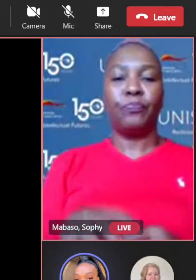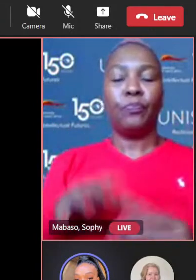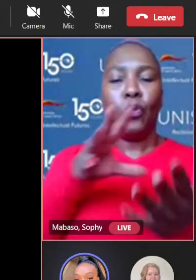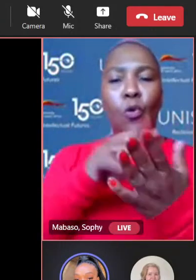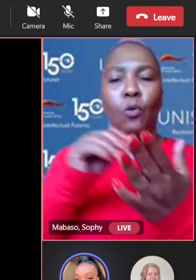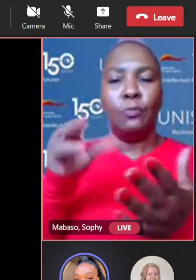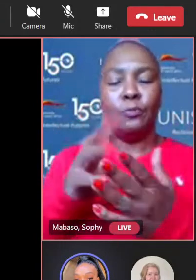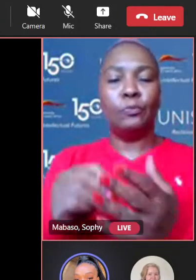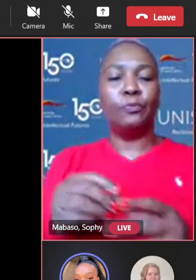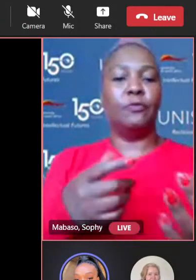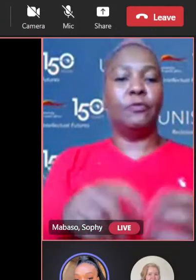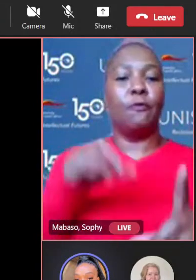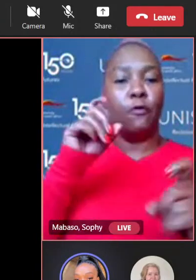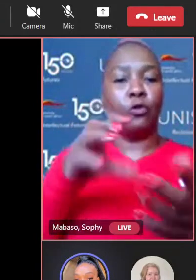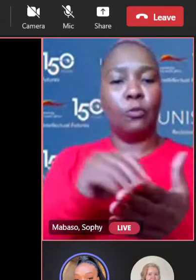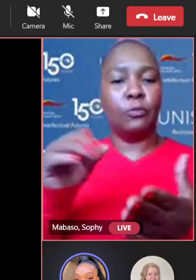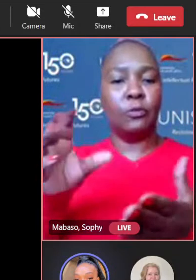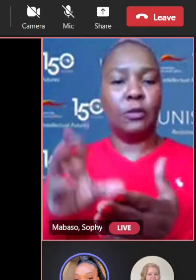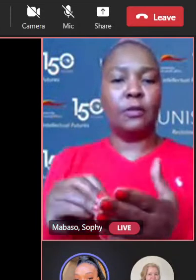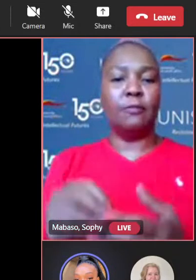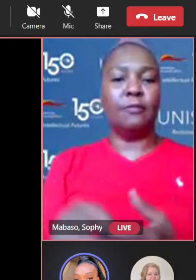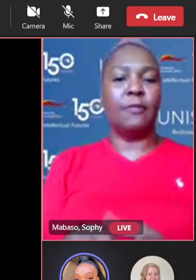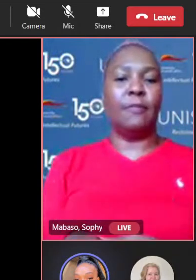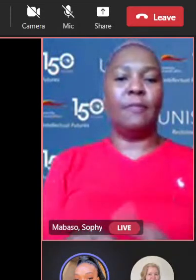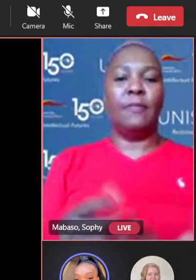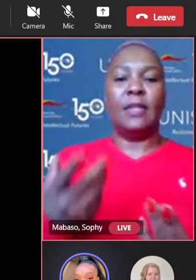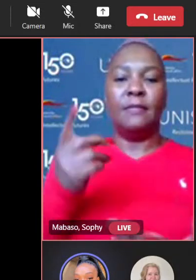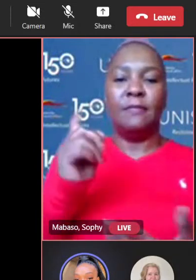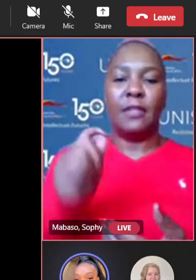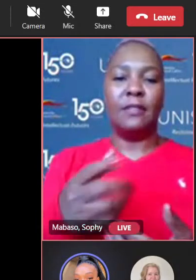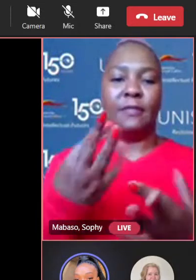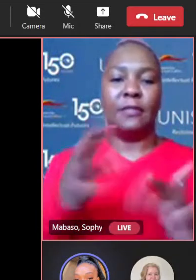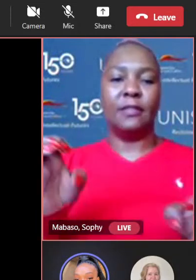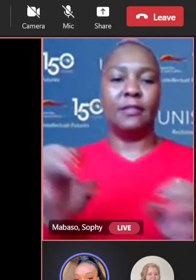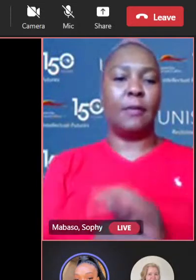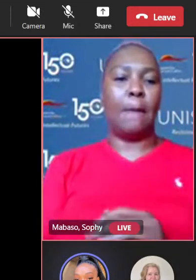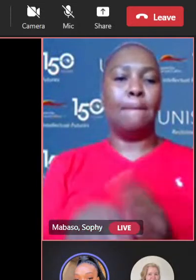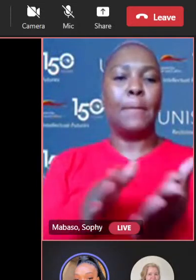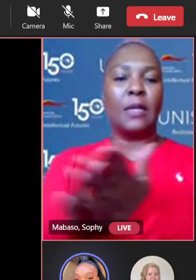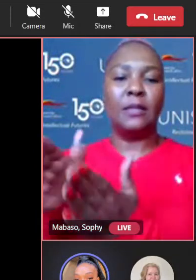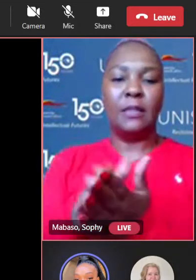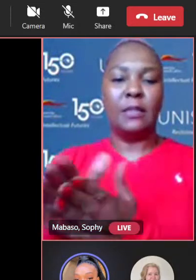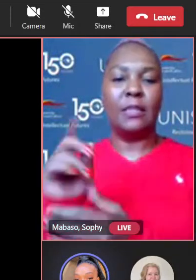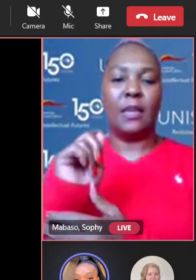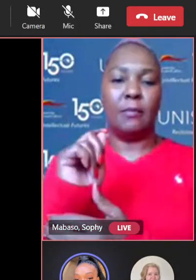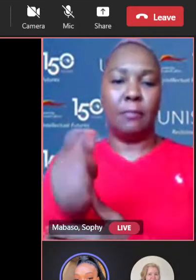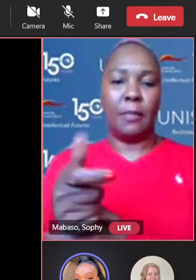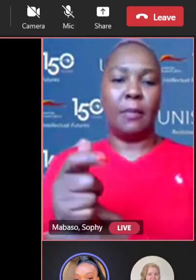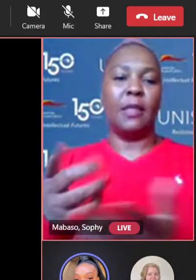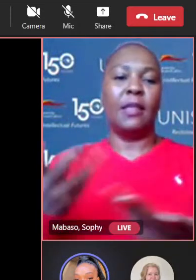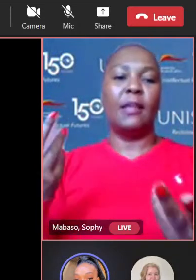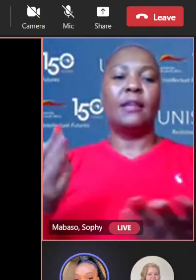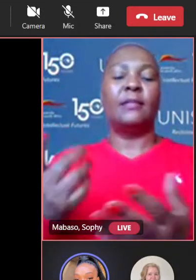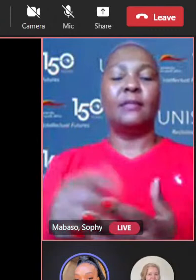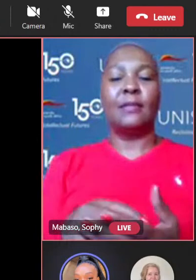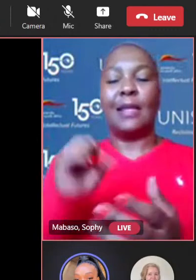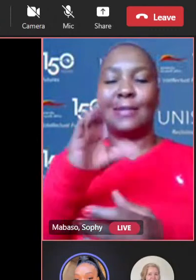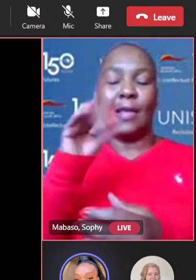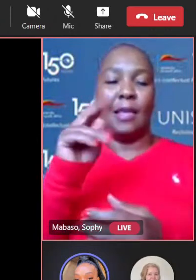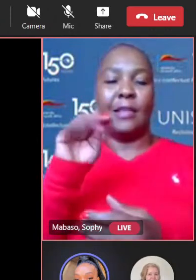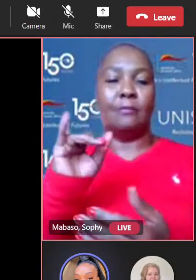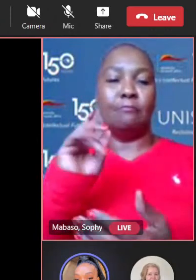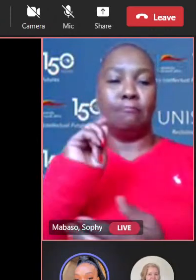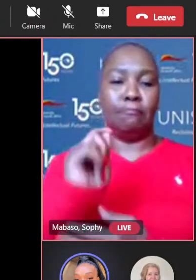charge by the digital access center. Printing, they do charge. Scanning, they also do charge. And we'll also have